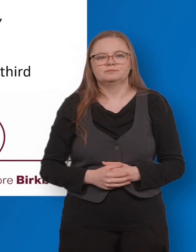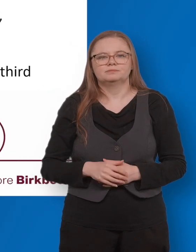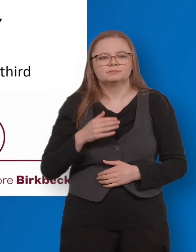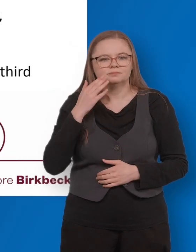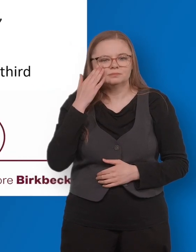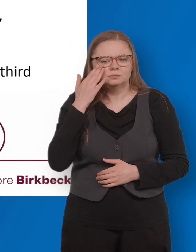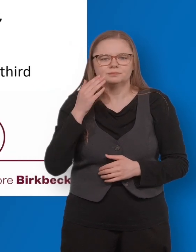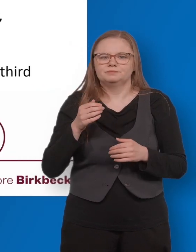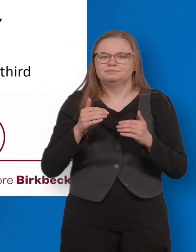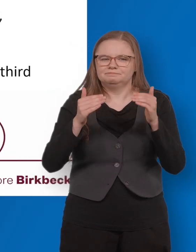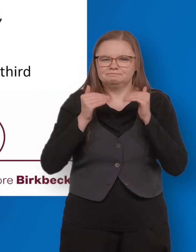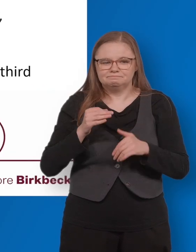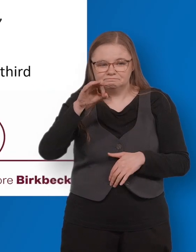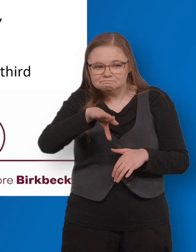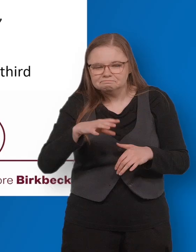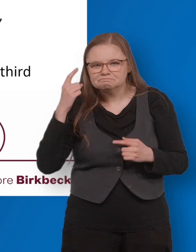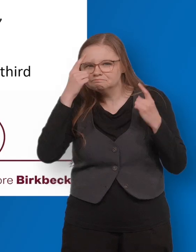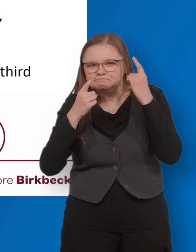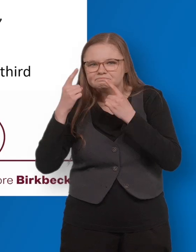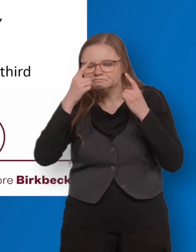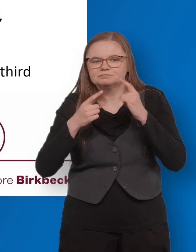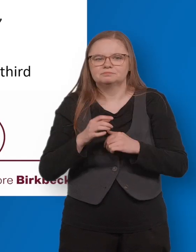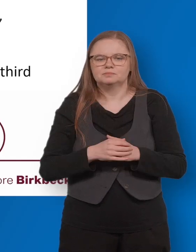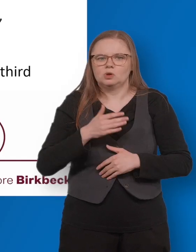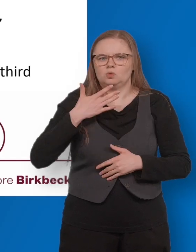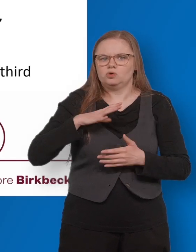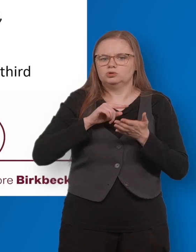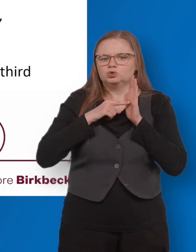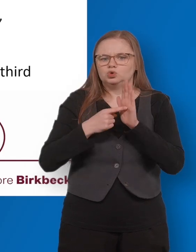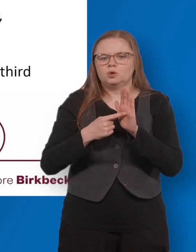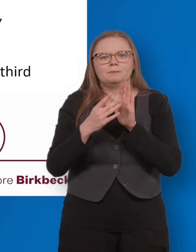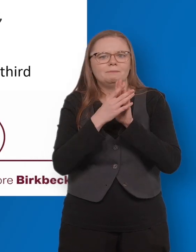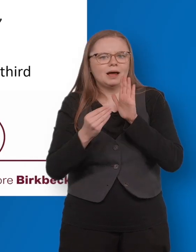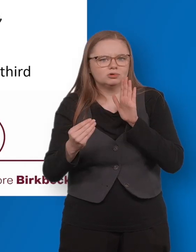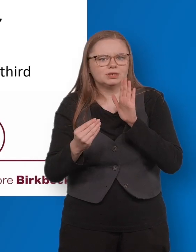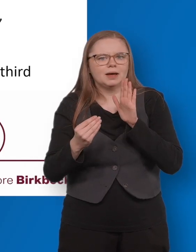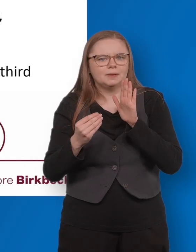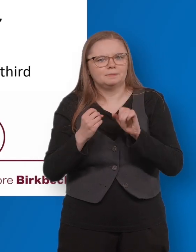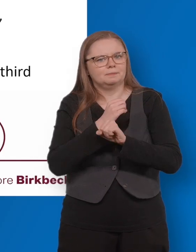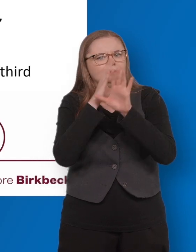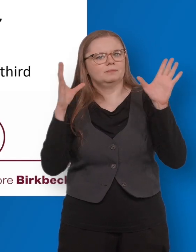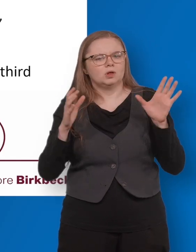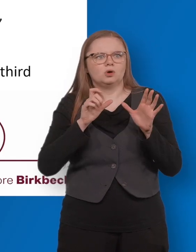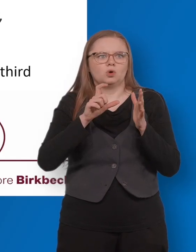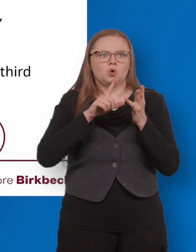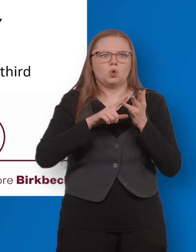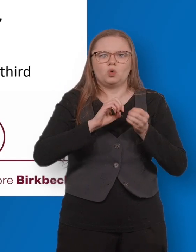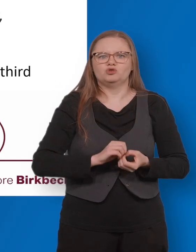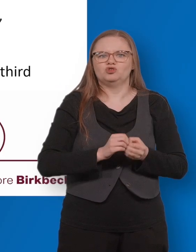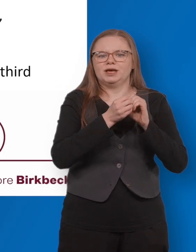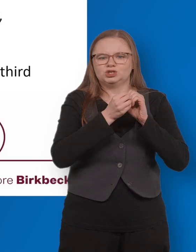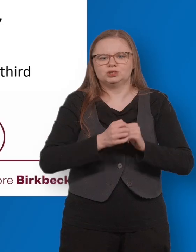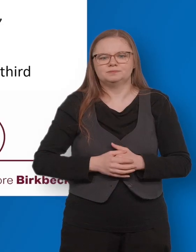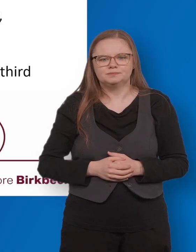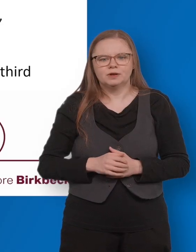Food for thought. I also wanted to introduce you of the paradigm of co-creation. So my lovely colleague